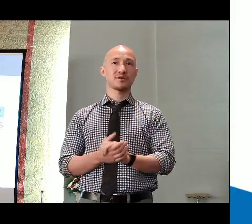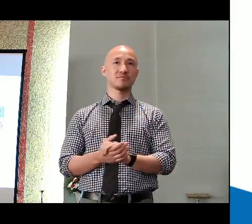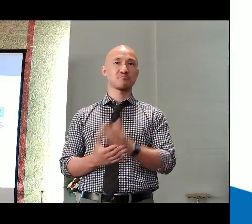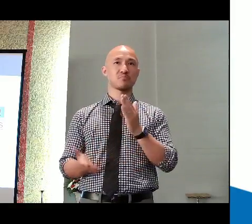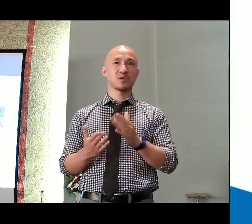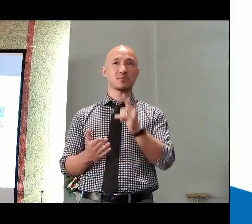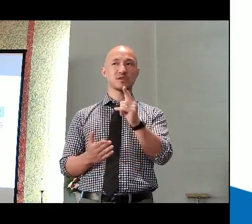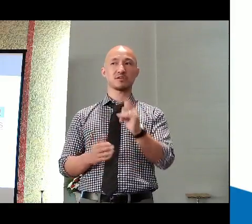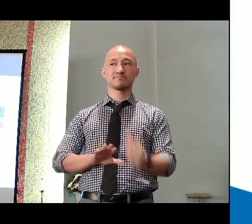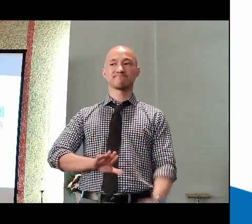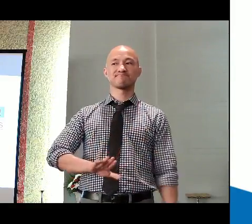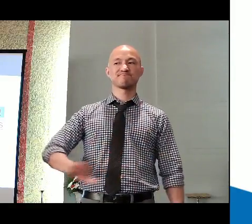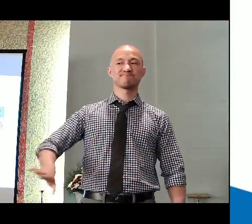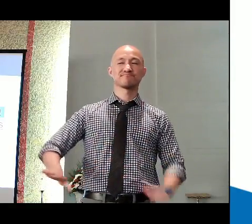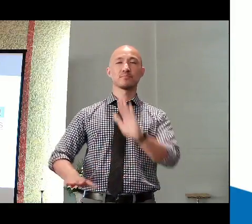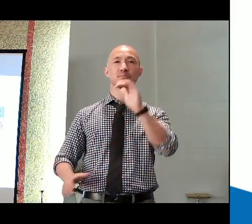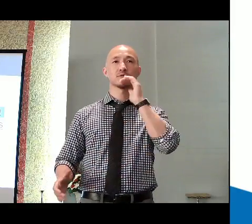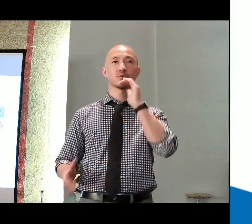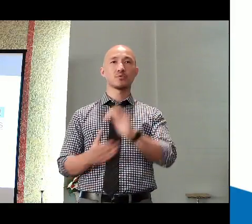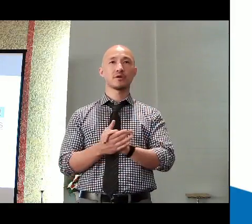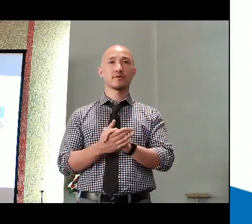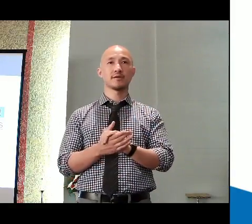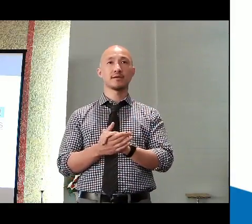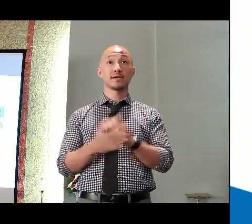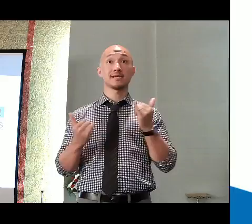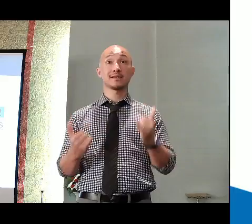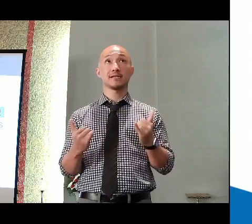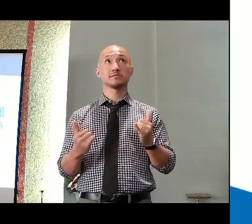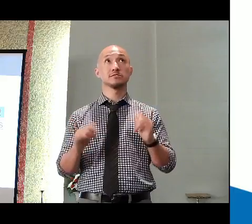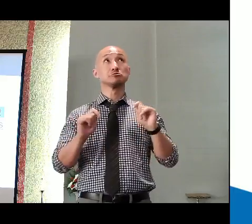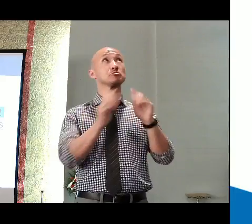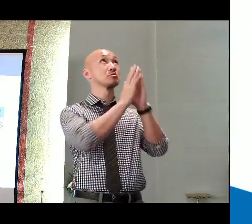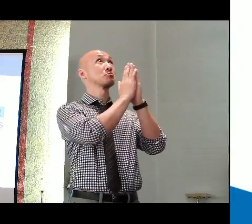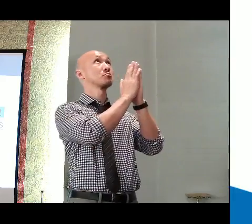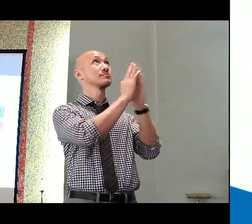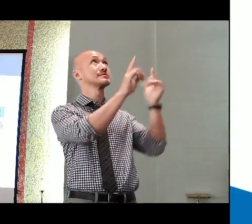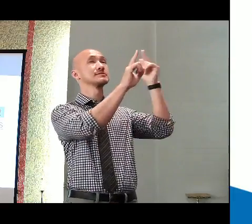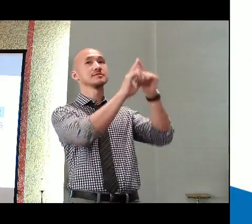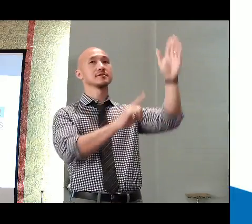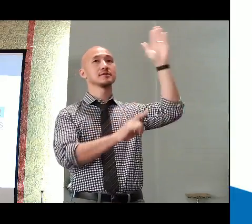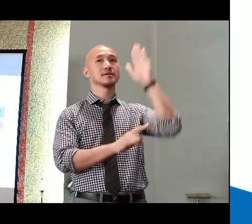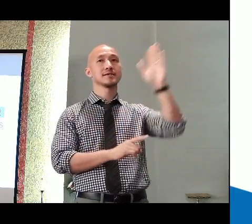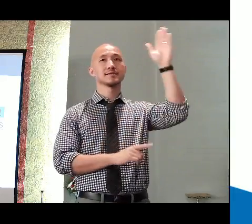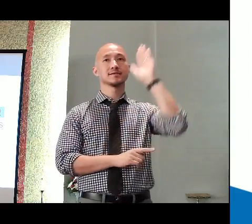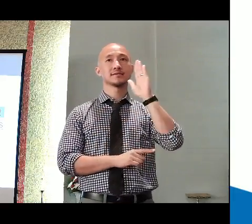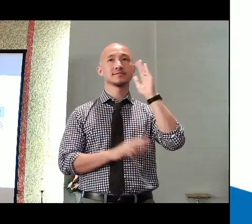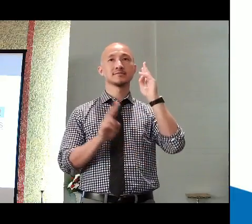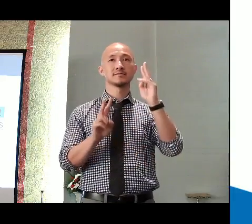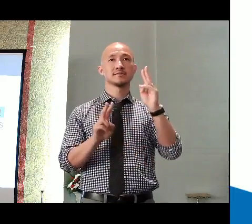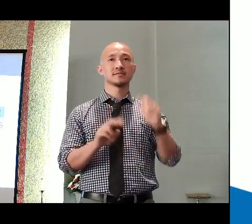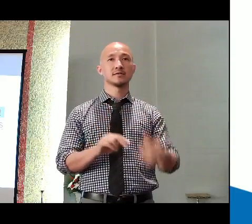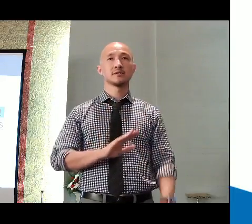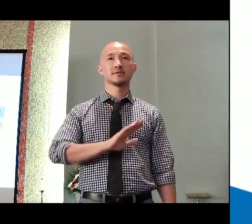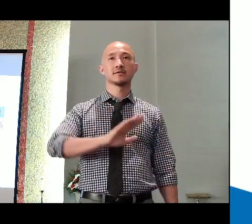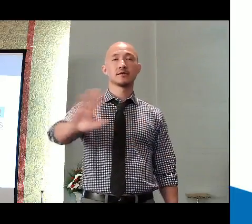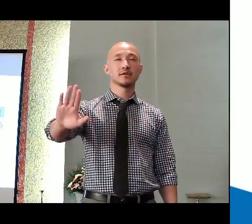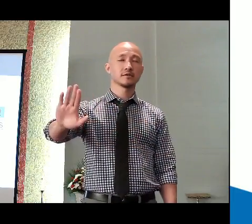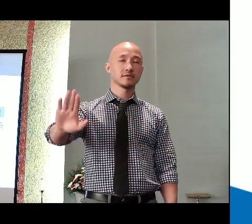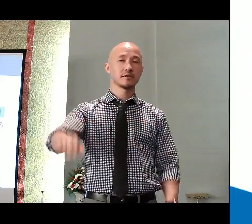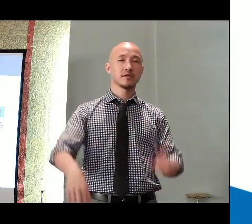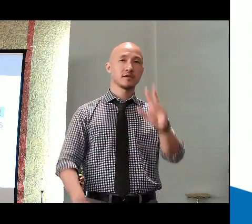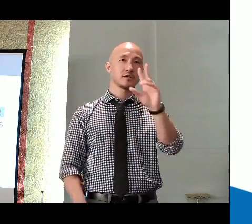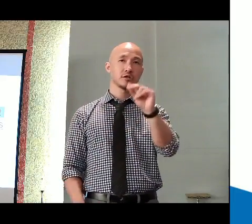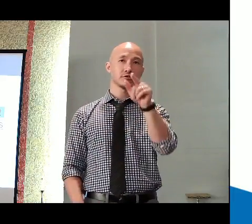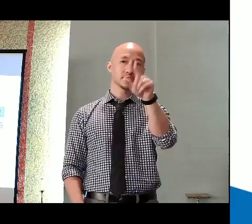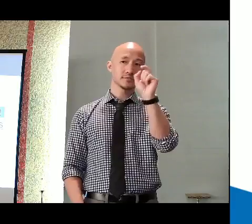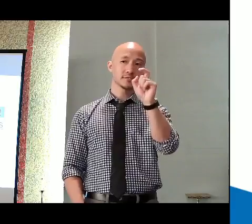like, don't even. I'm not listening. You have to get your act together